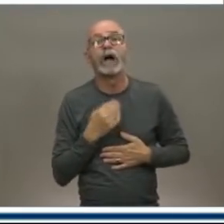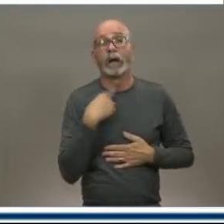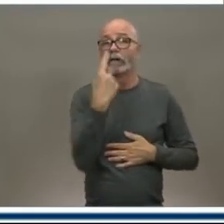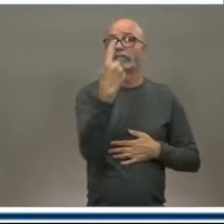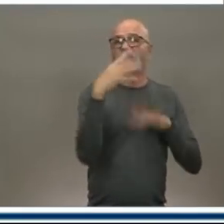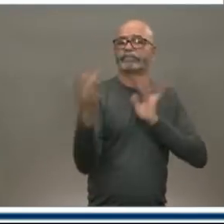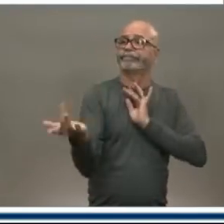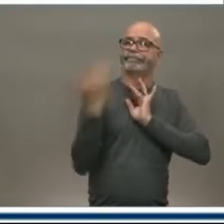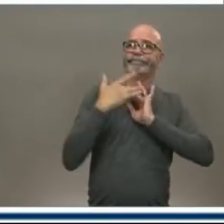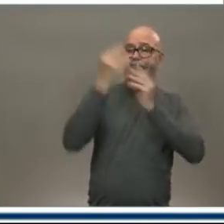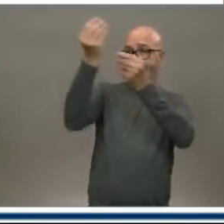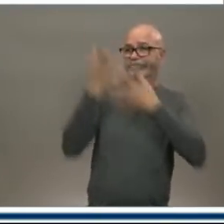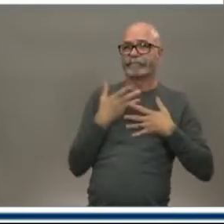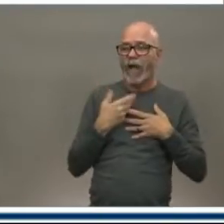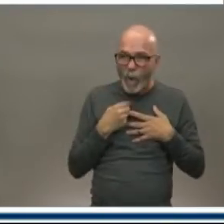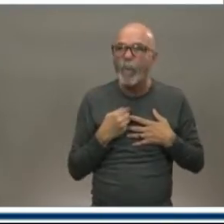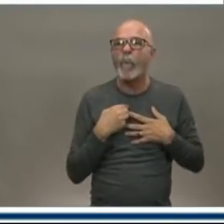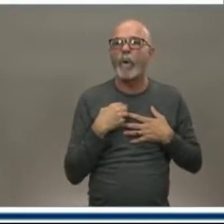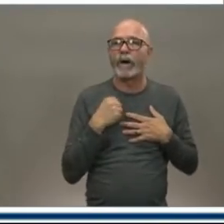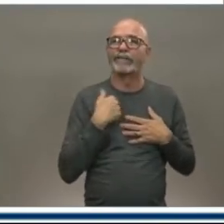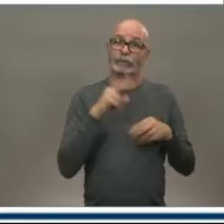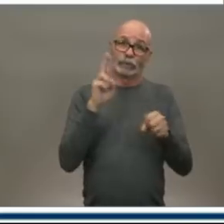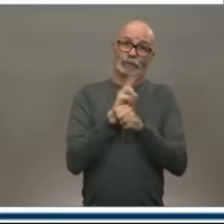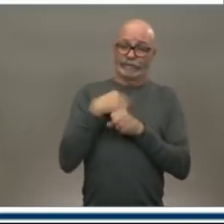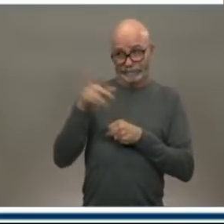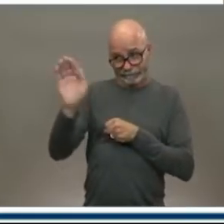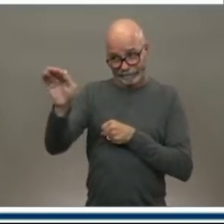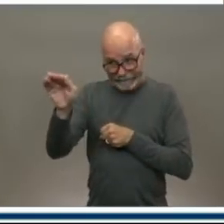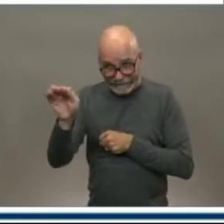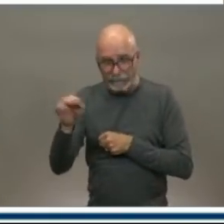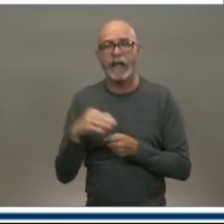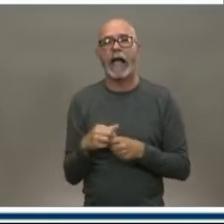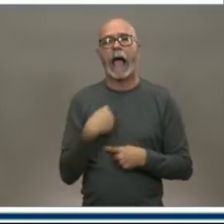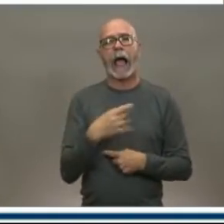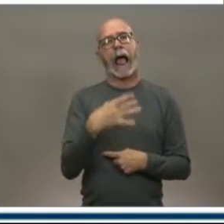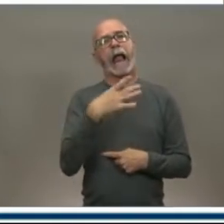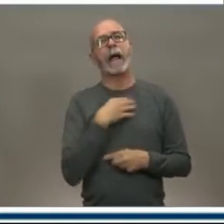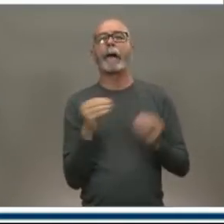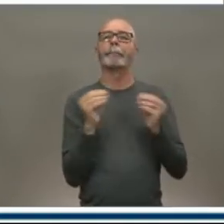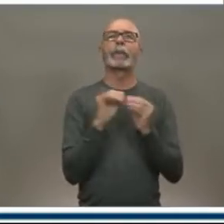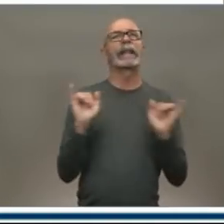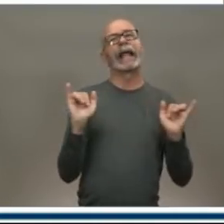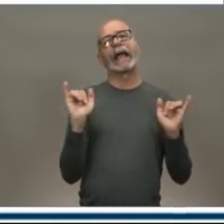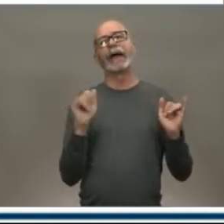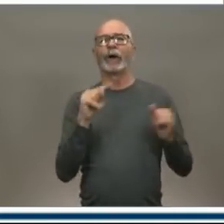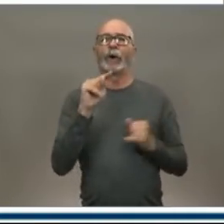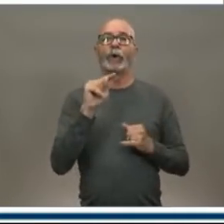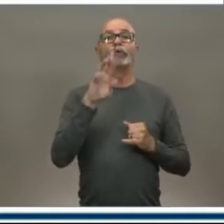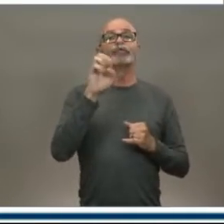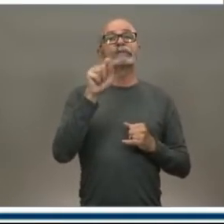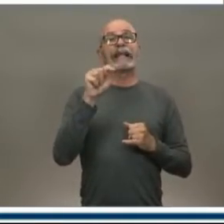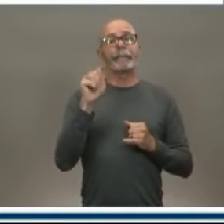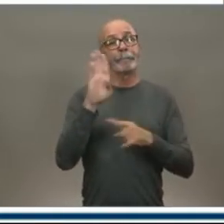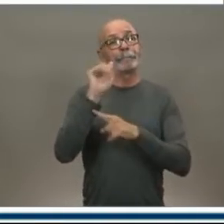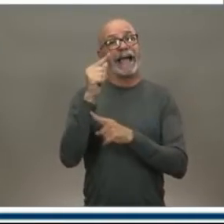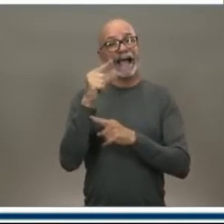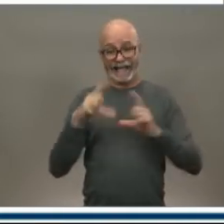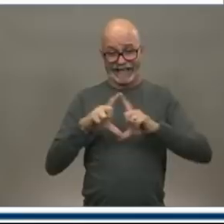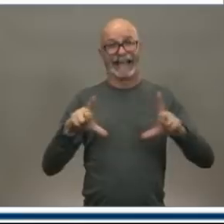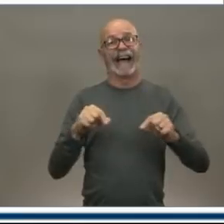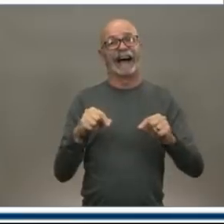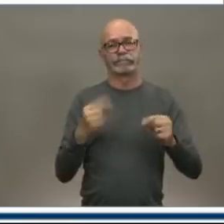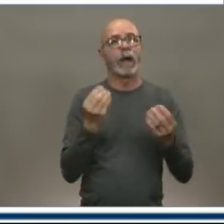and I got to use your quote. I like that I got more treat bags this year. That was really fun. And we went faster, so I got to go to